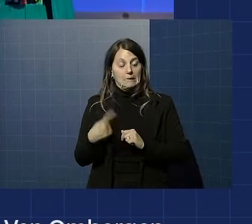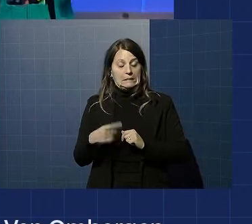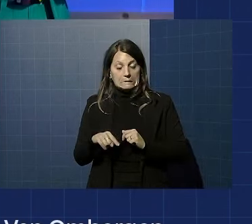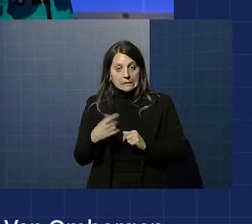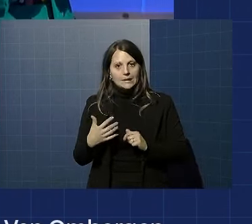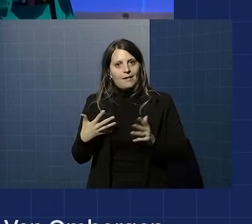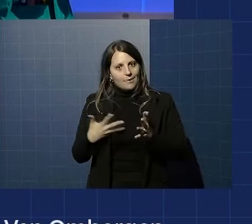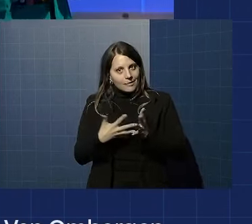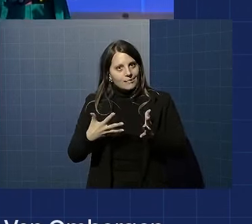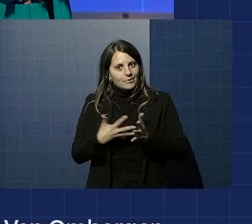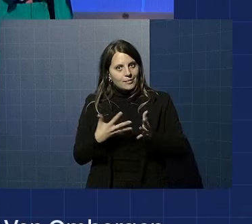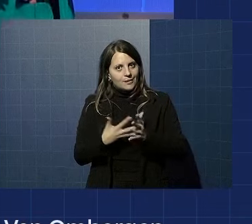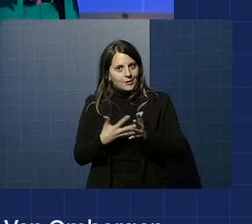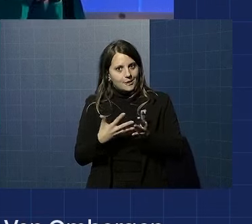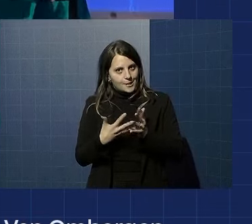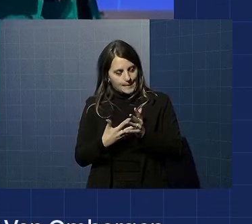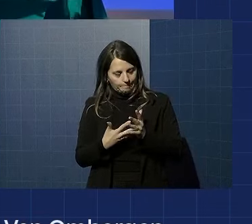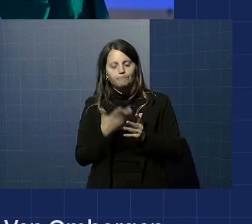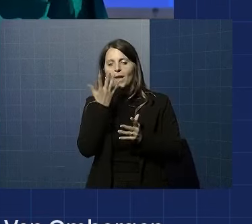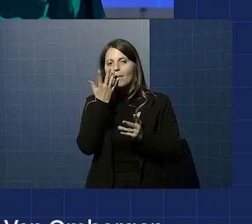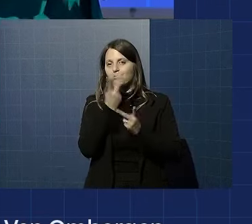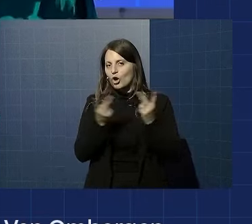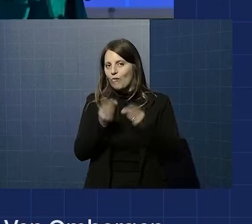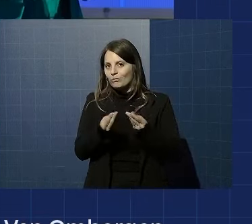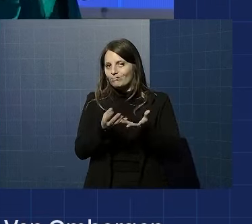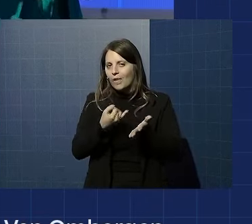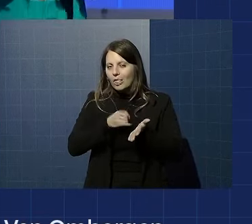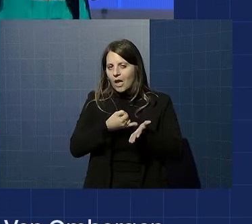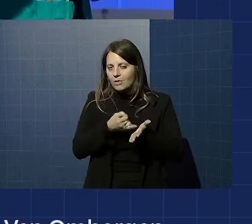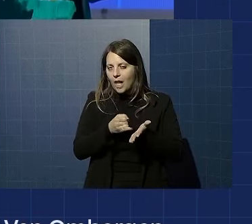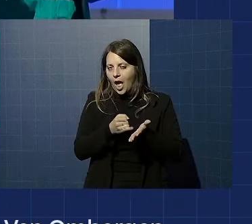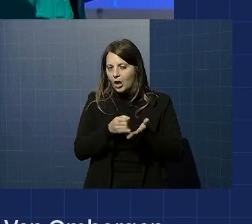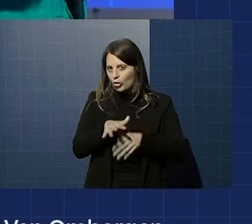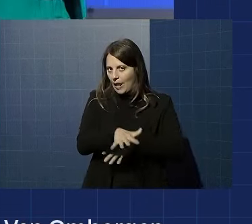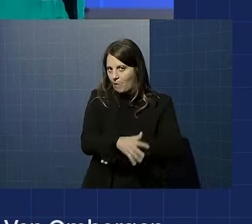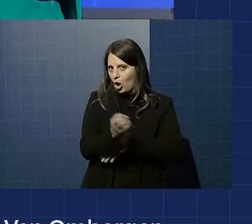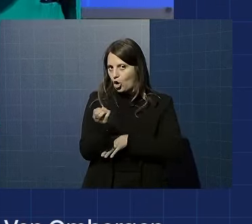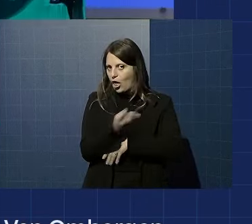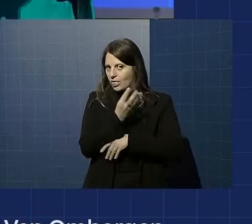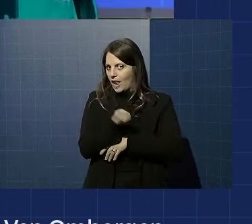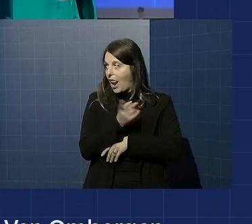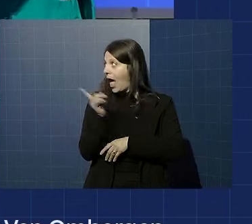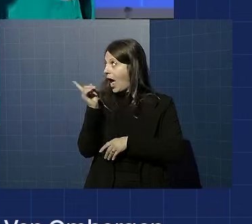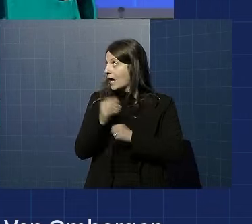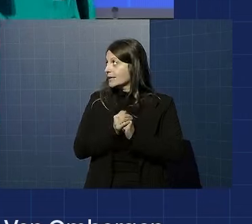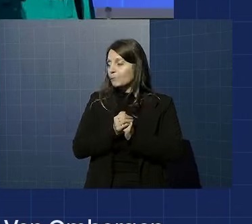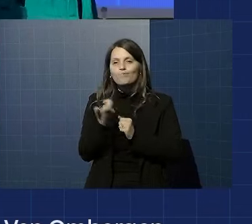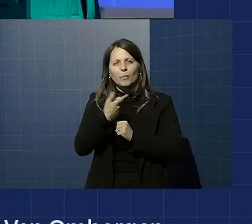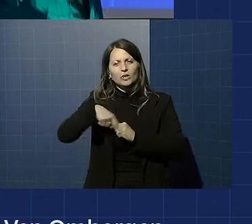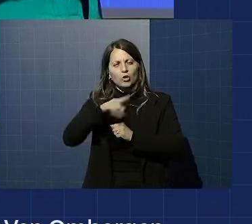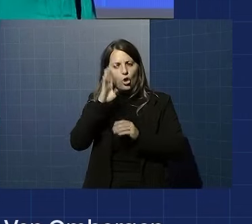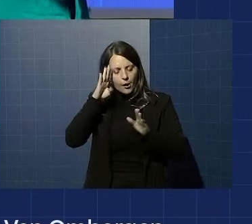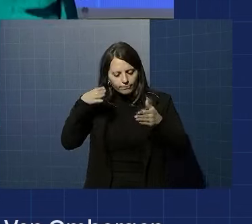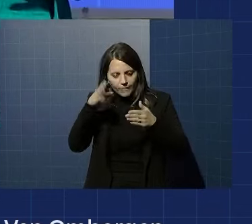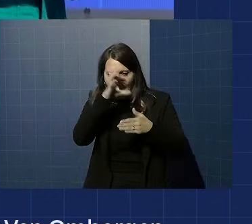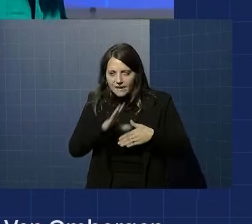in some of the slides that will come. We do human exploration in space, but a lot of those elements can also come back to Earth